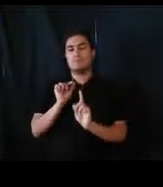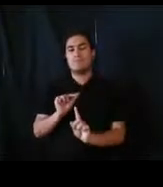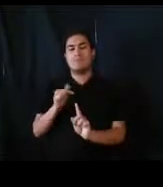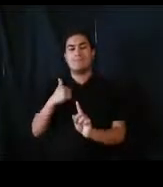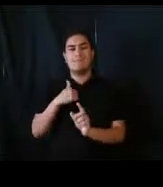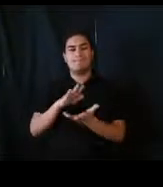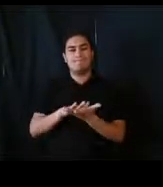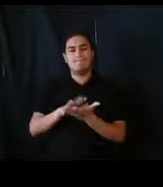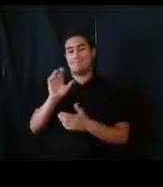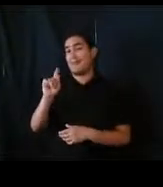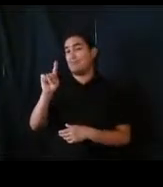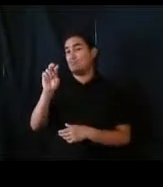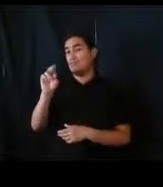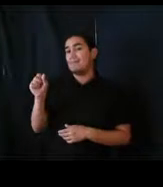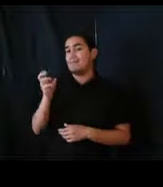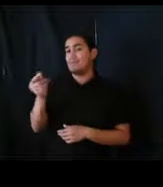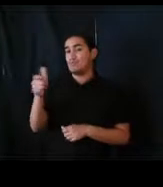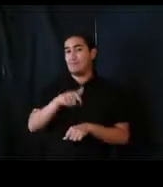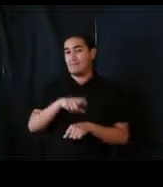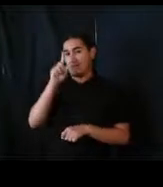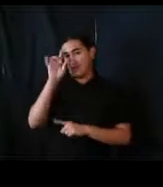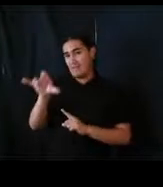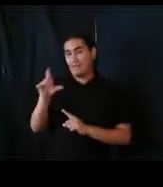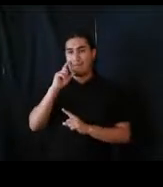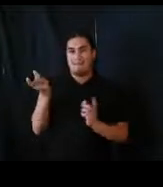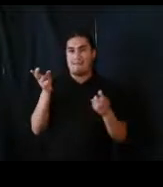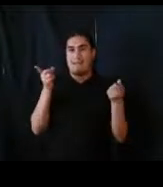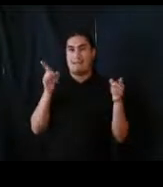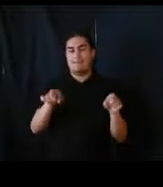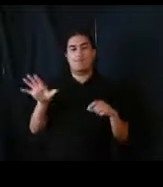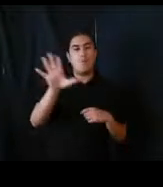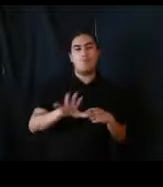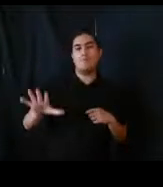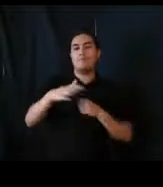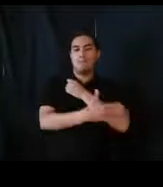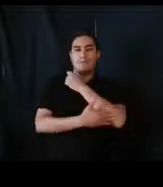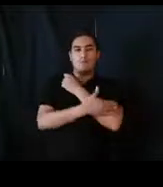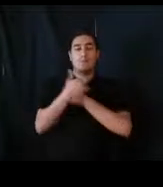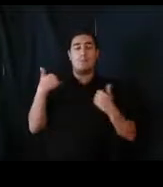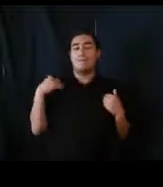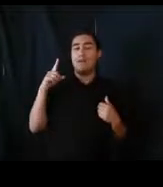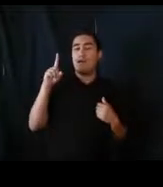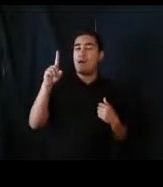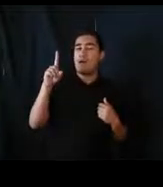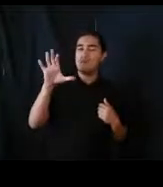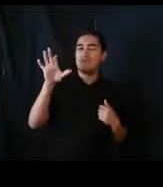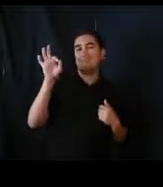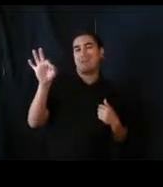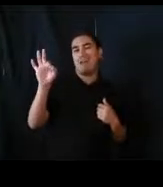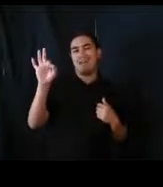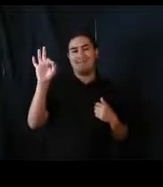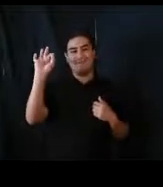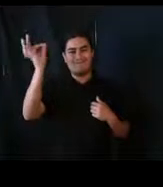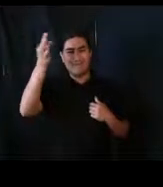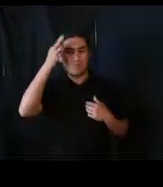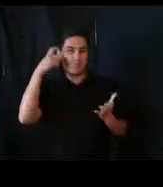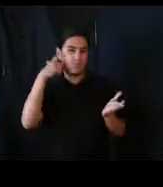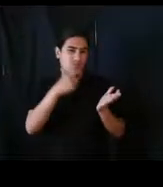applaud caltrans all the time on that one because i have peers around the country we have 109 federally recognized tribes here in california